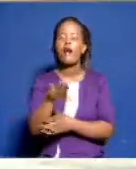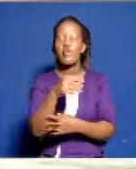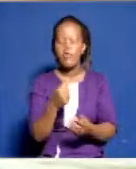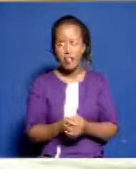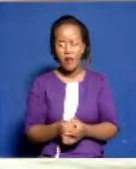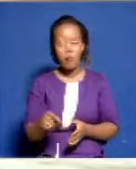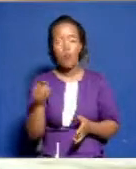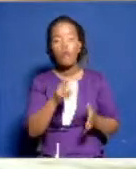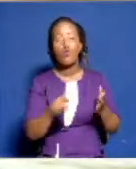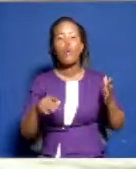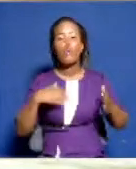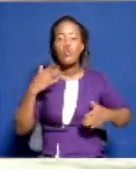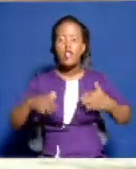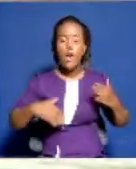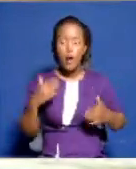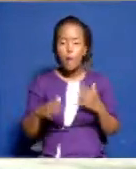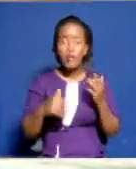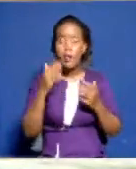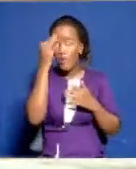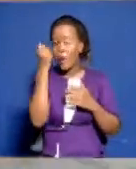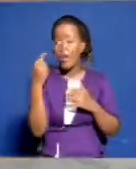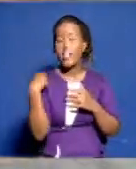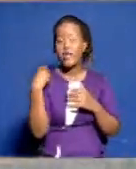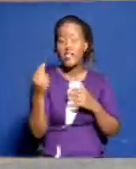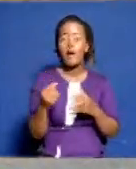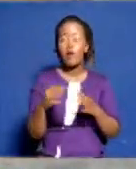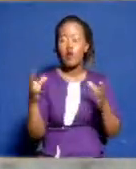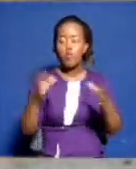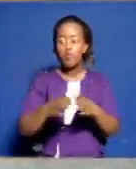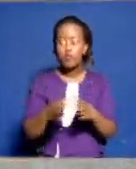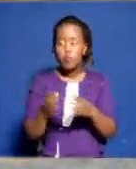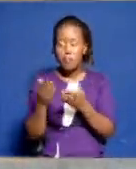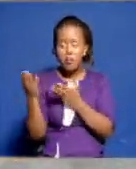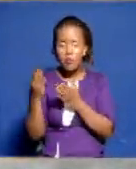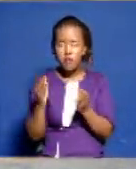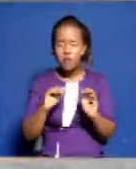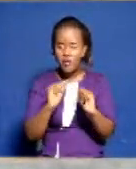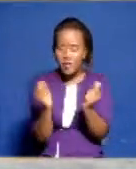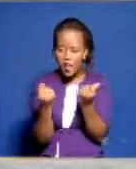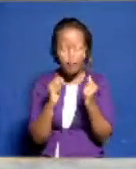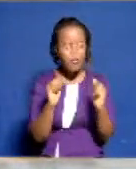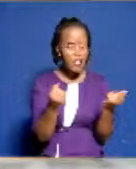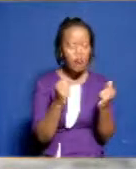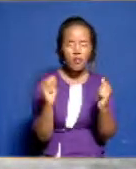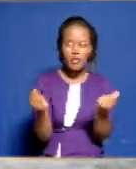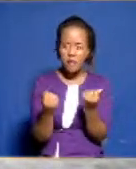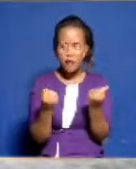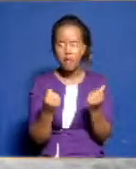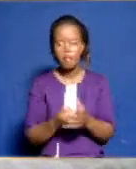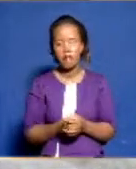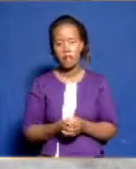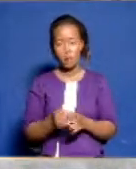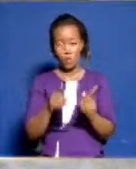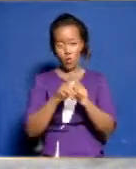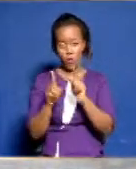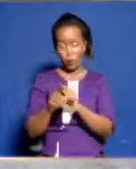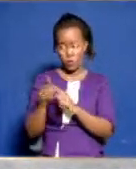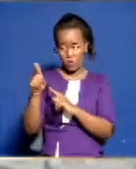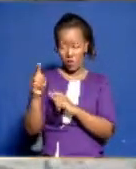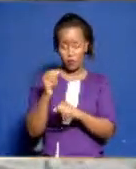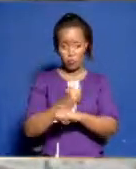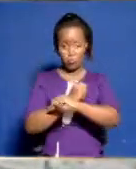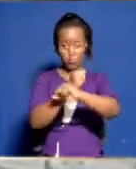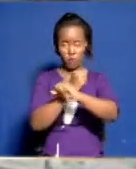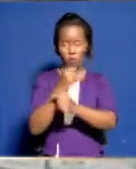see that the number of turtle is coming up. In addition to securing the safety of the turtle eggs, the turtle guardians help the